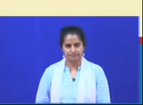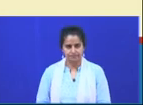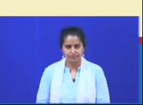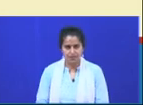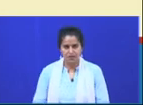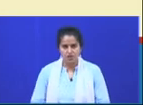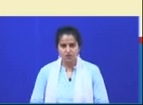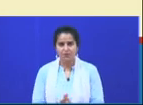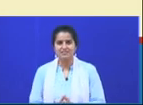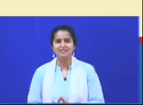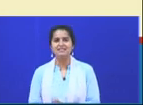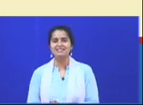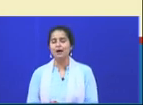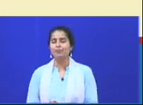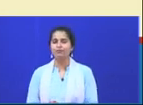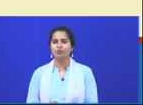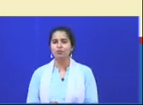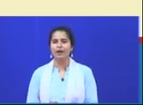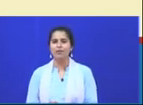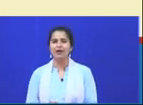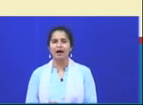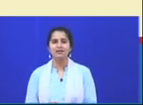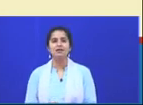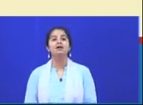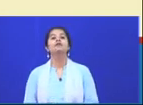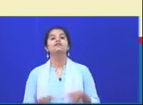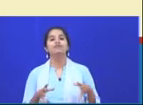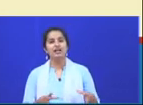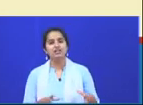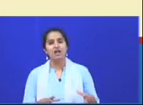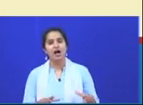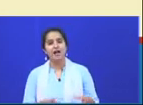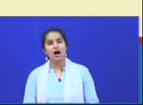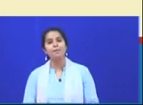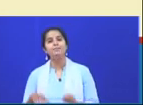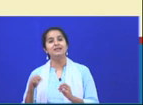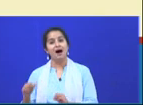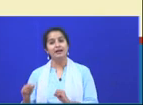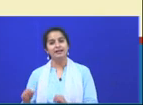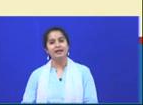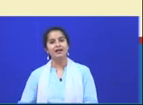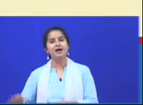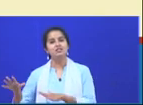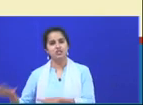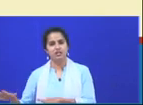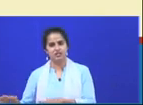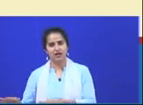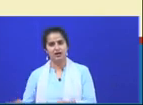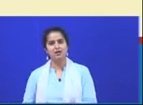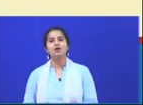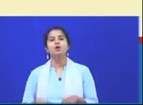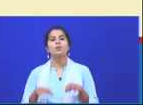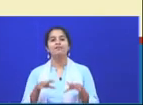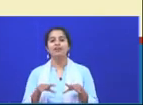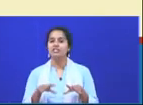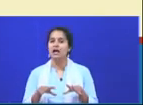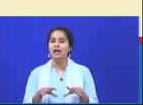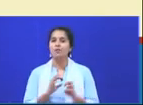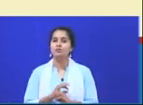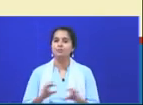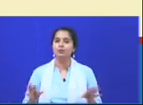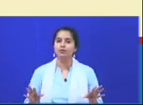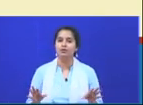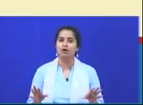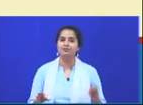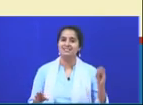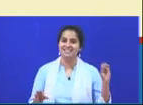case. So we've seen this example before, where we had Vrikshanam Narikelaha Shreshtaha, where